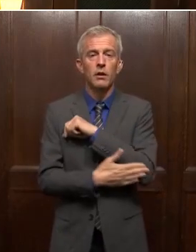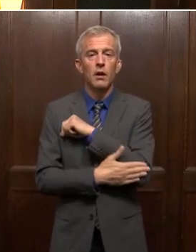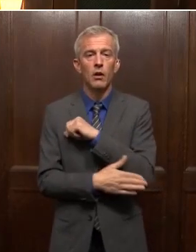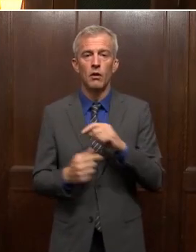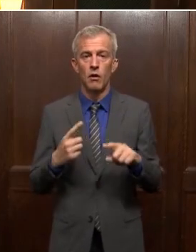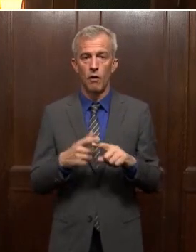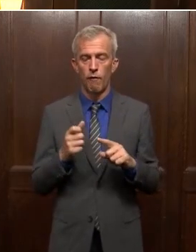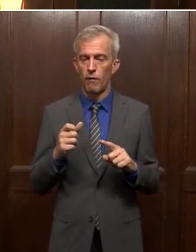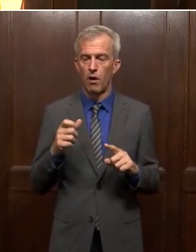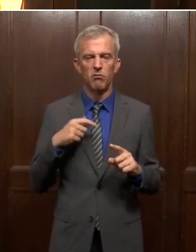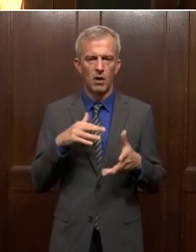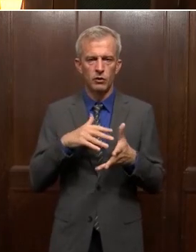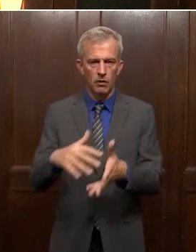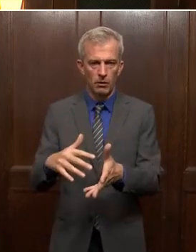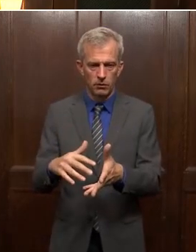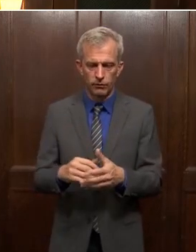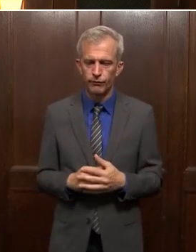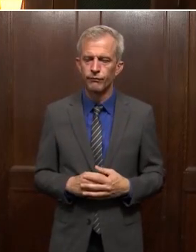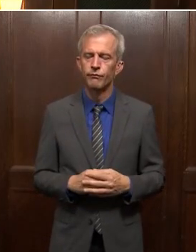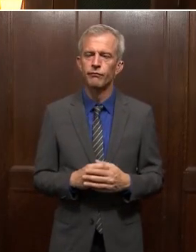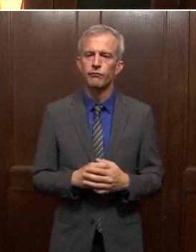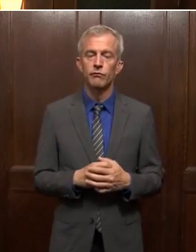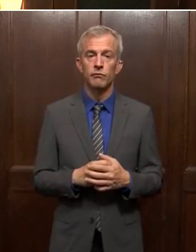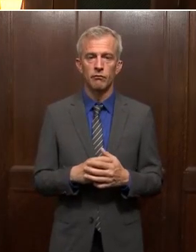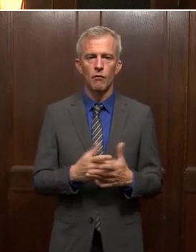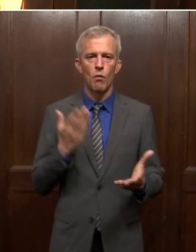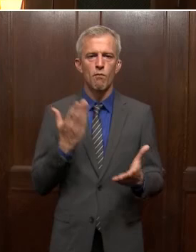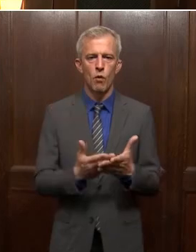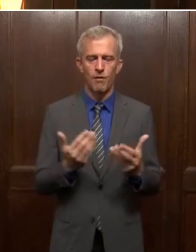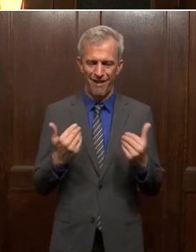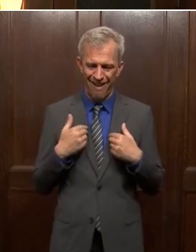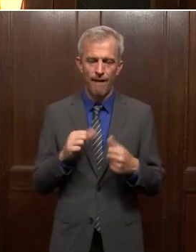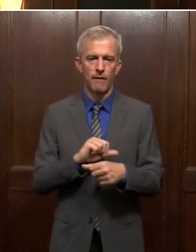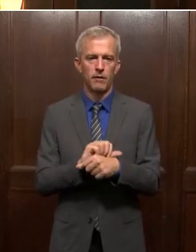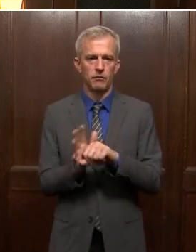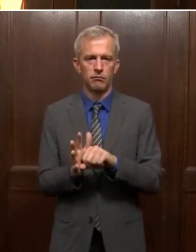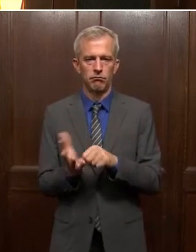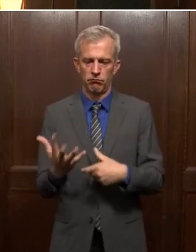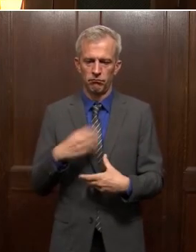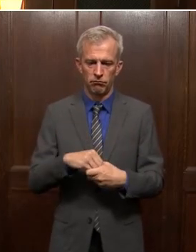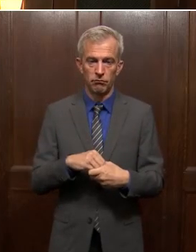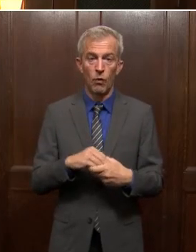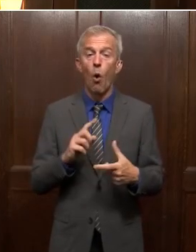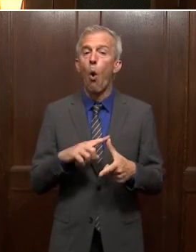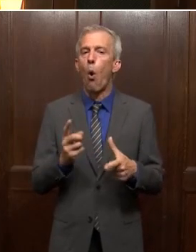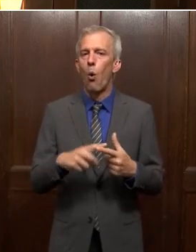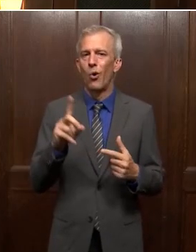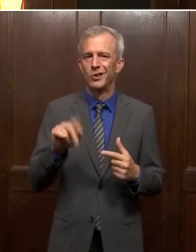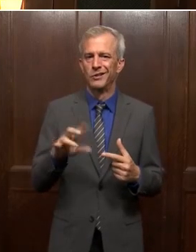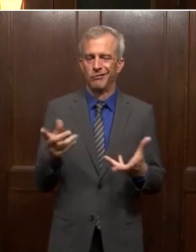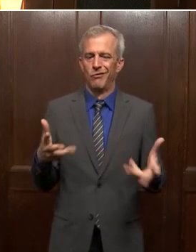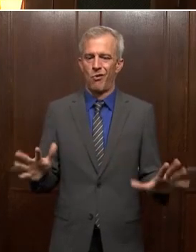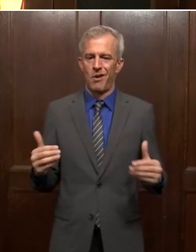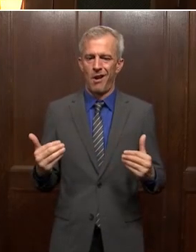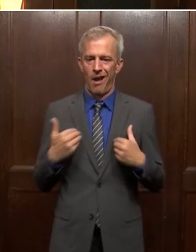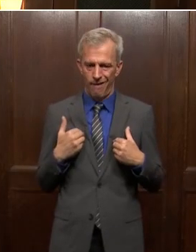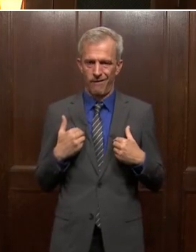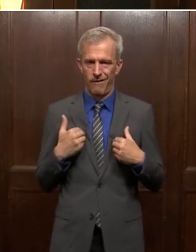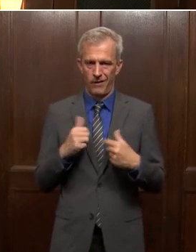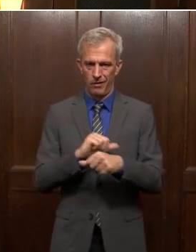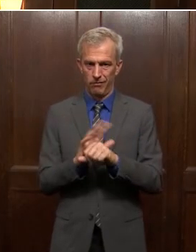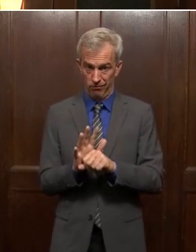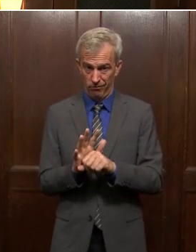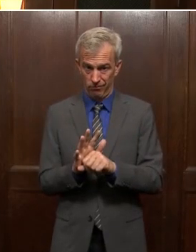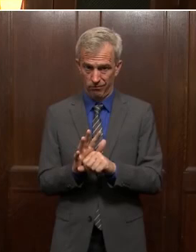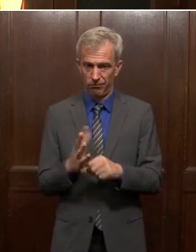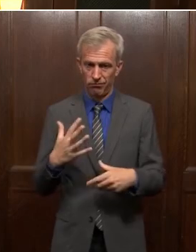this sample, but it was a representative sample, are COVID-19 positive or have been COVID-19 positive.